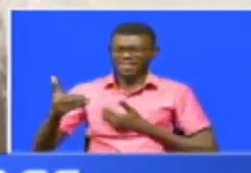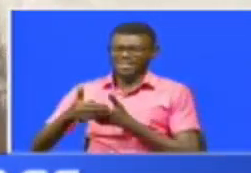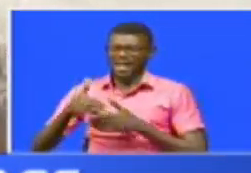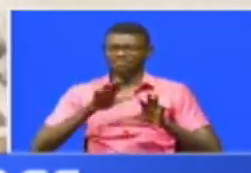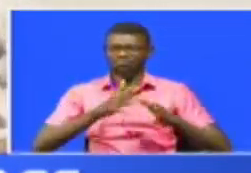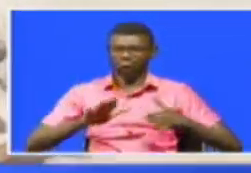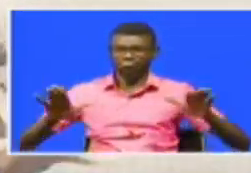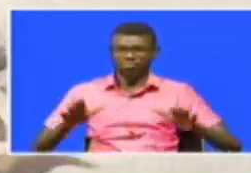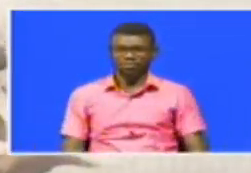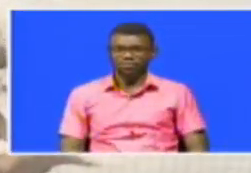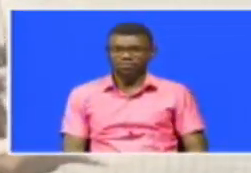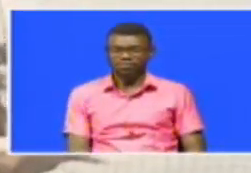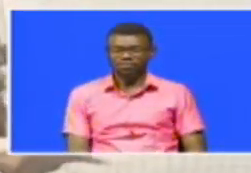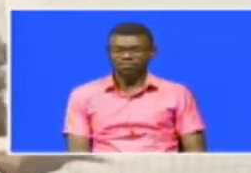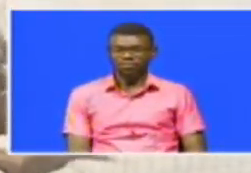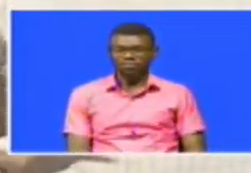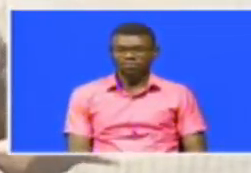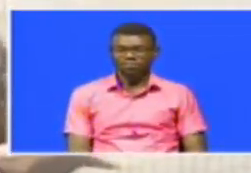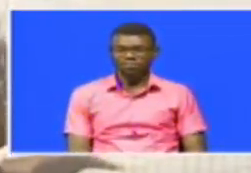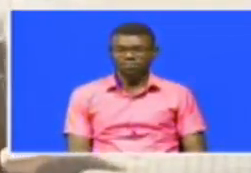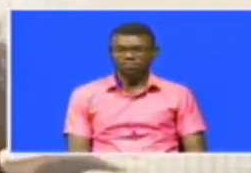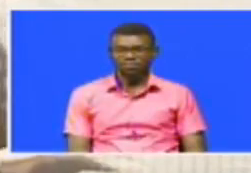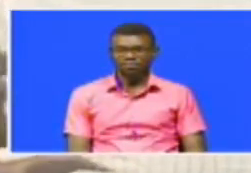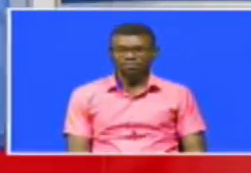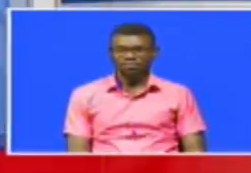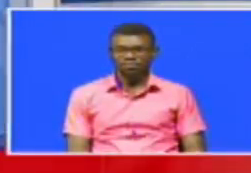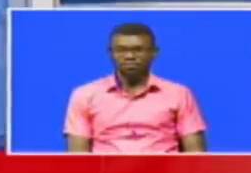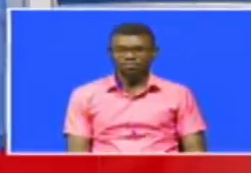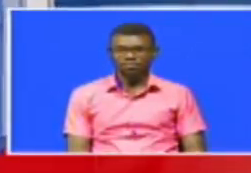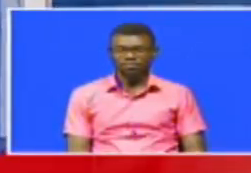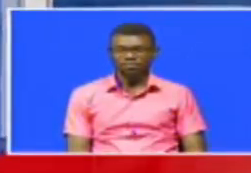Kevin Ogutu, KTN News. That